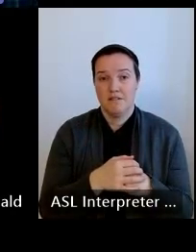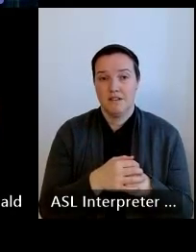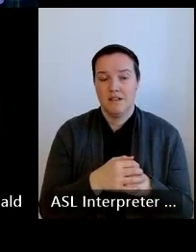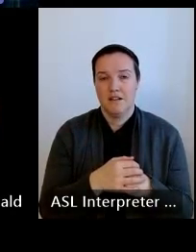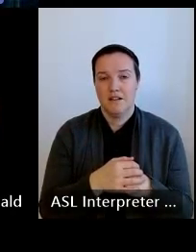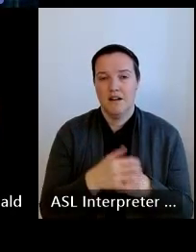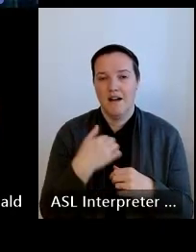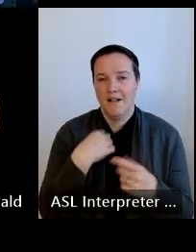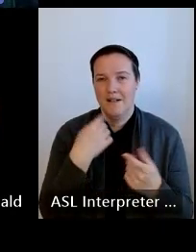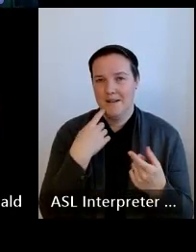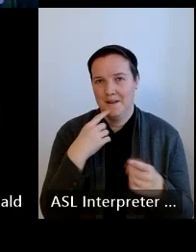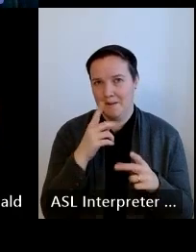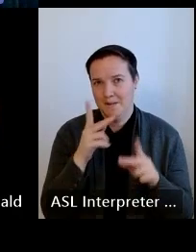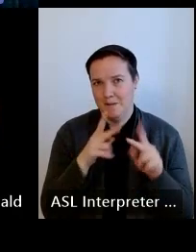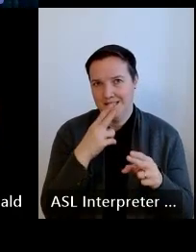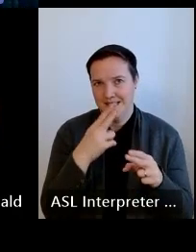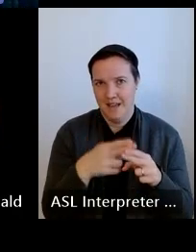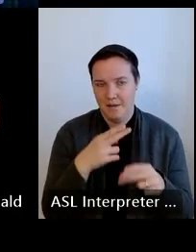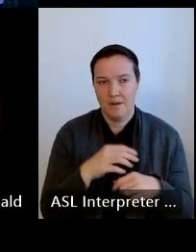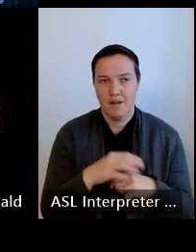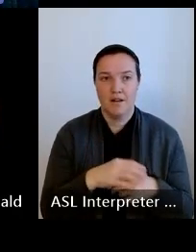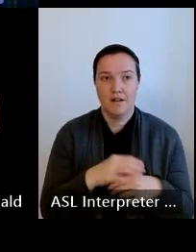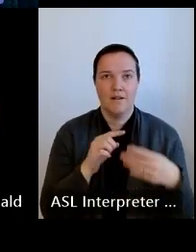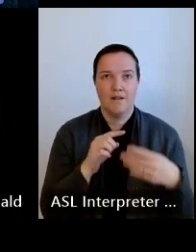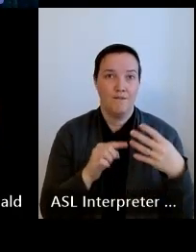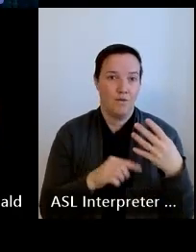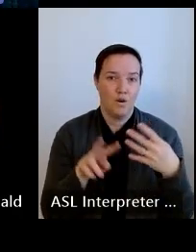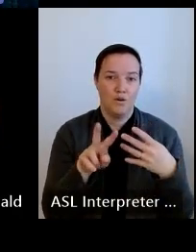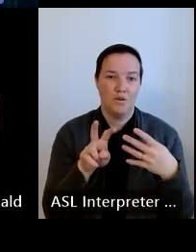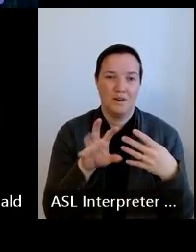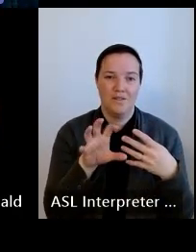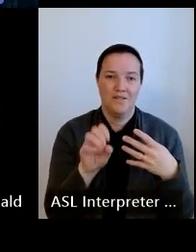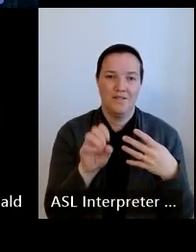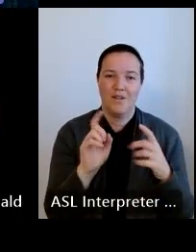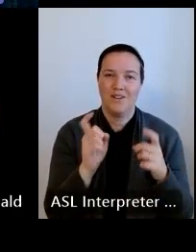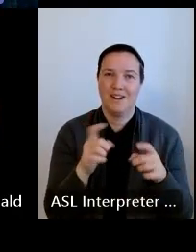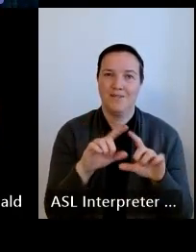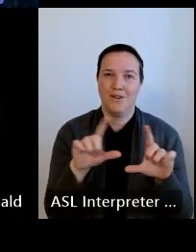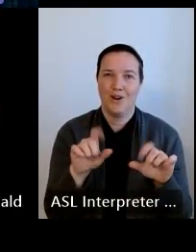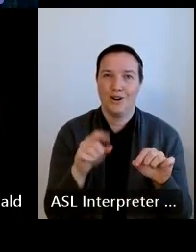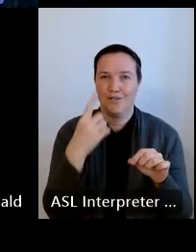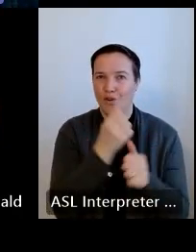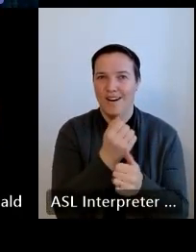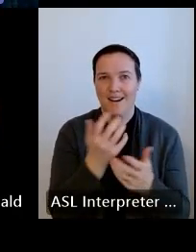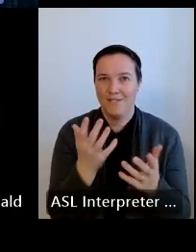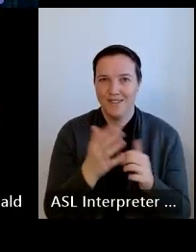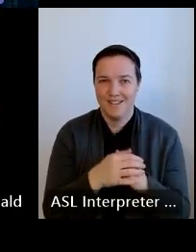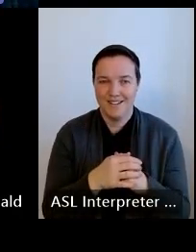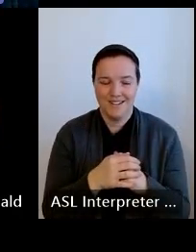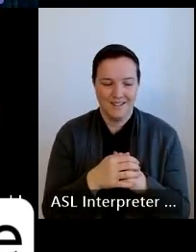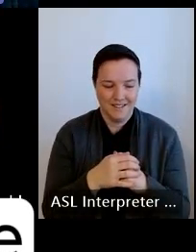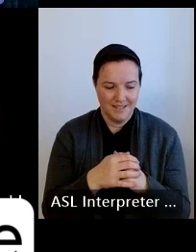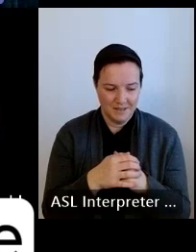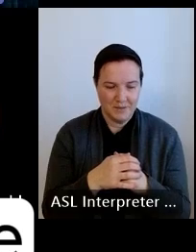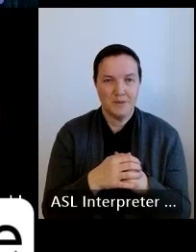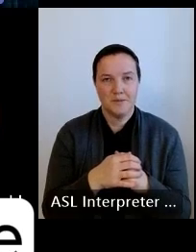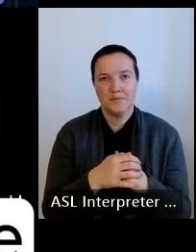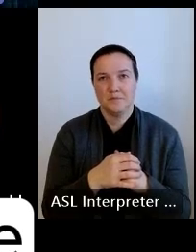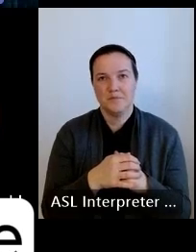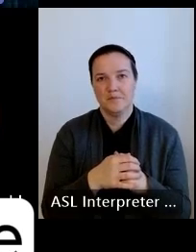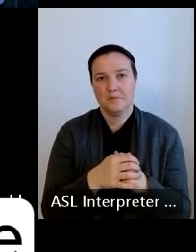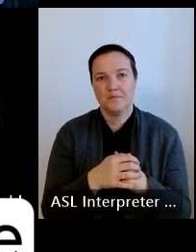I'll announce those now. So there are 4 $250 everything cards.